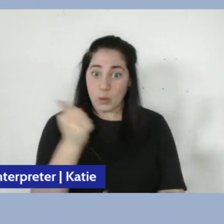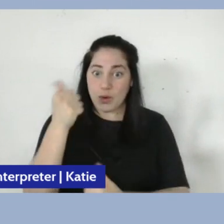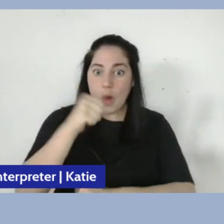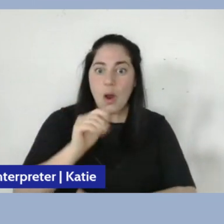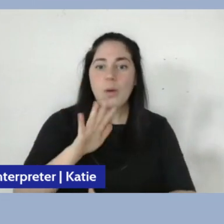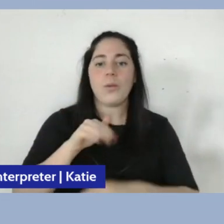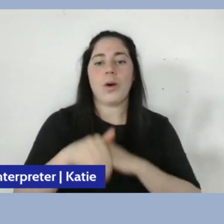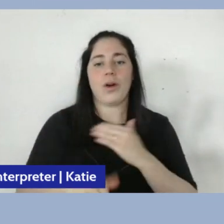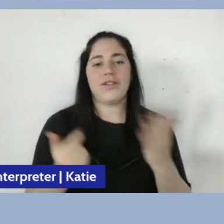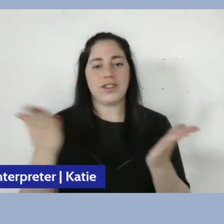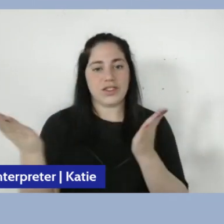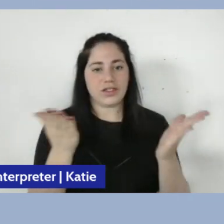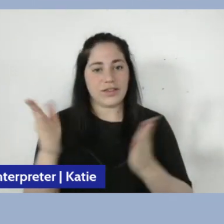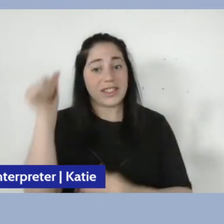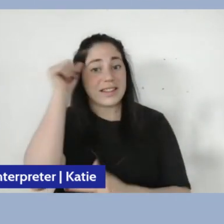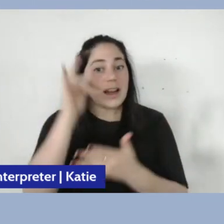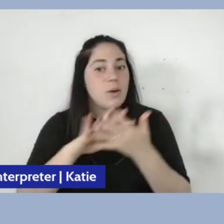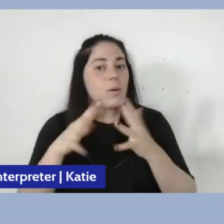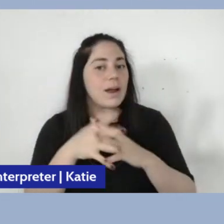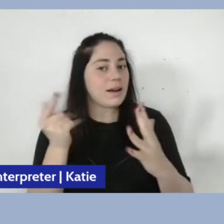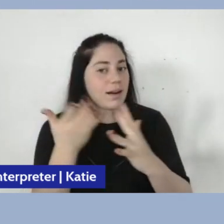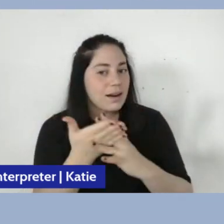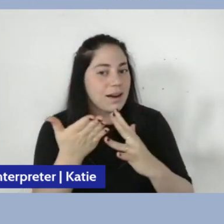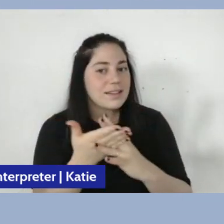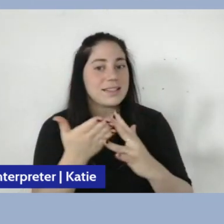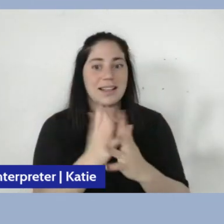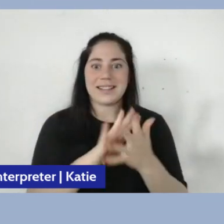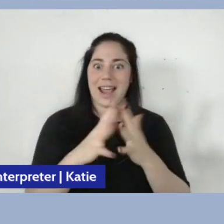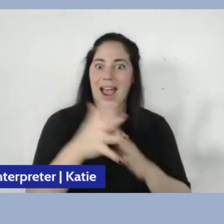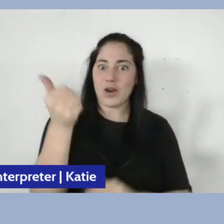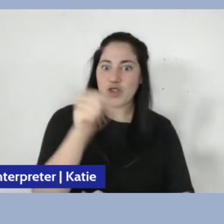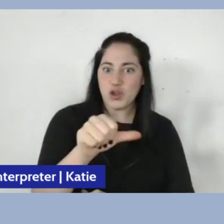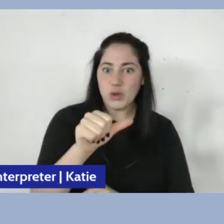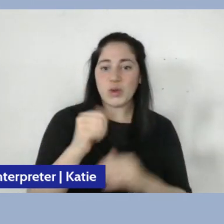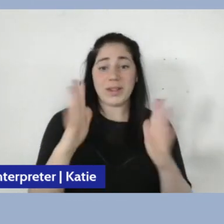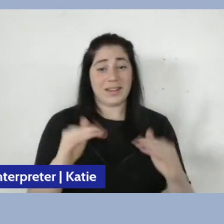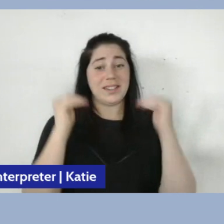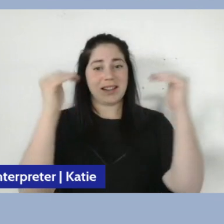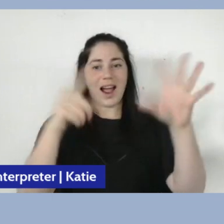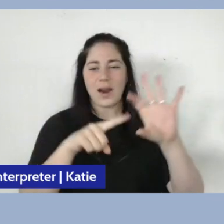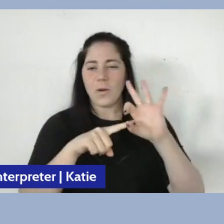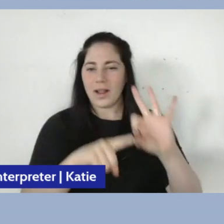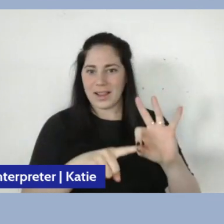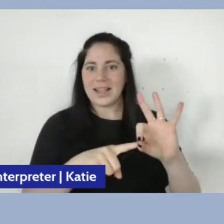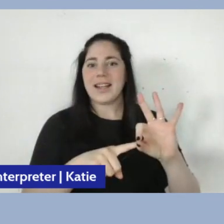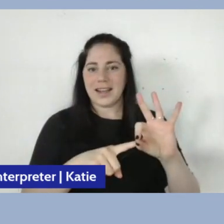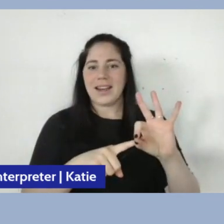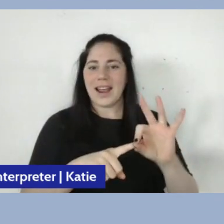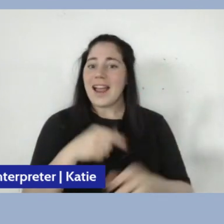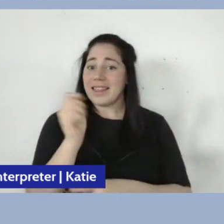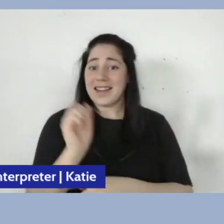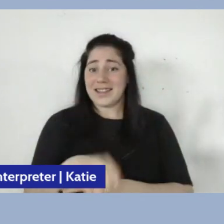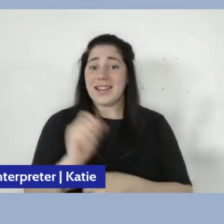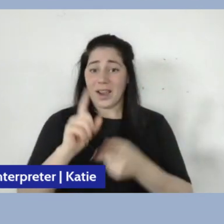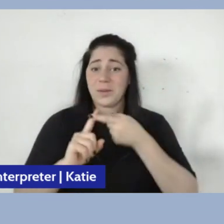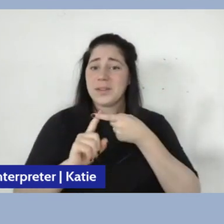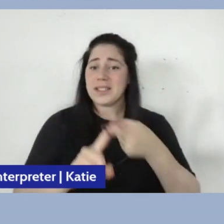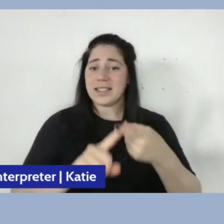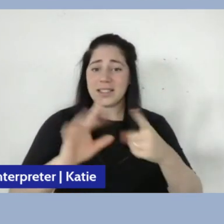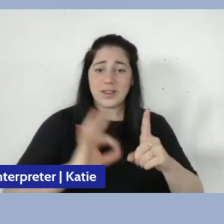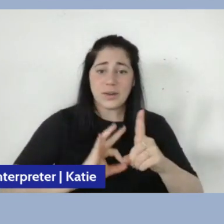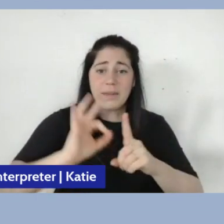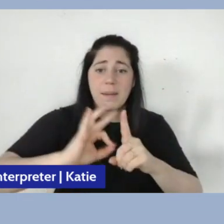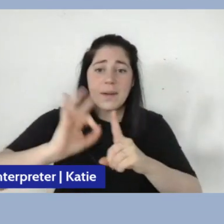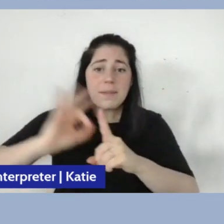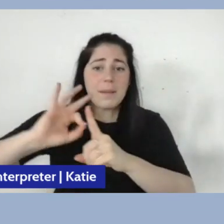access them, they know how to use them, that the quality is good, and that we're continuing to actually improve the offer that we have